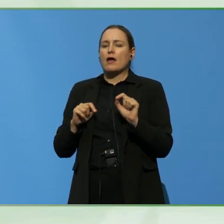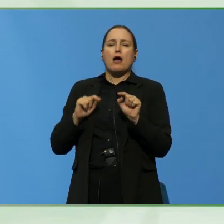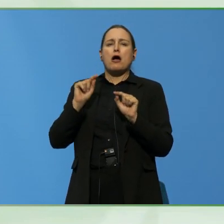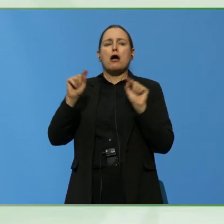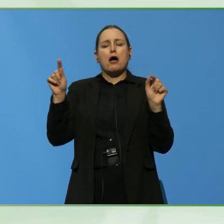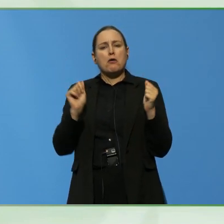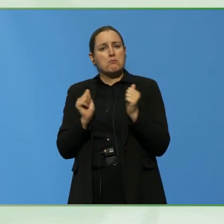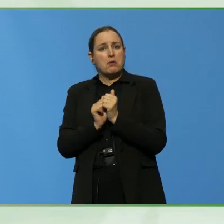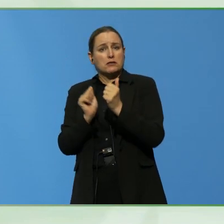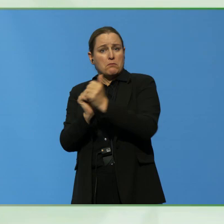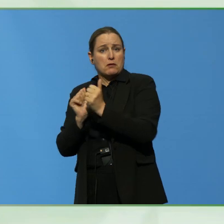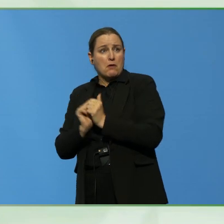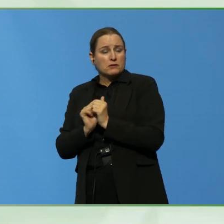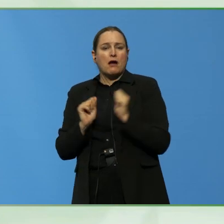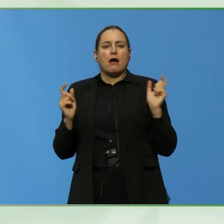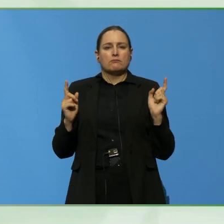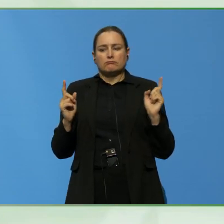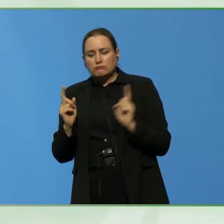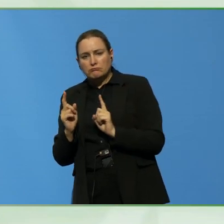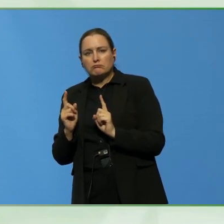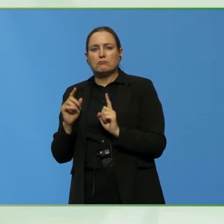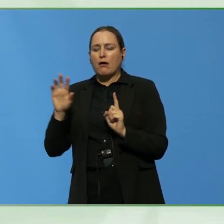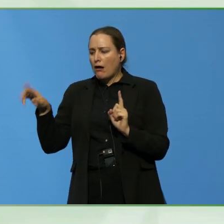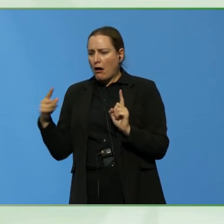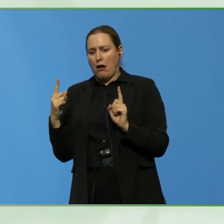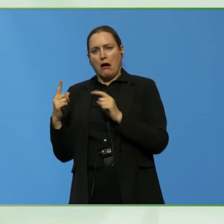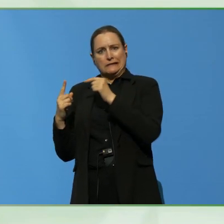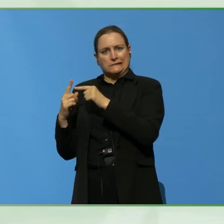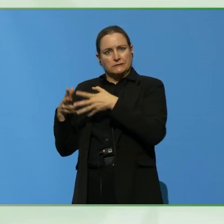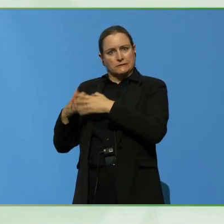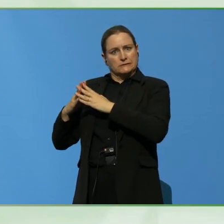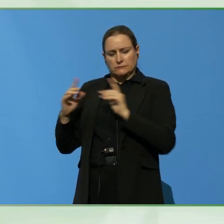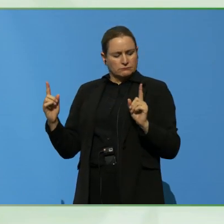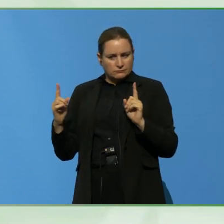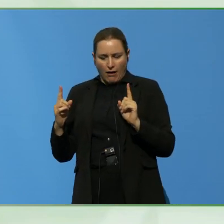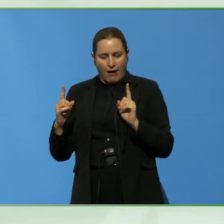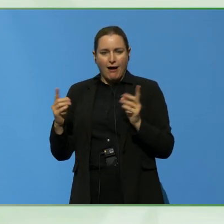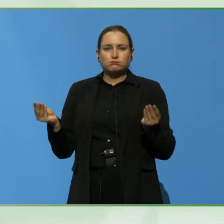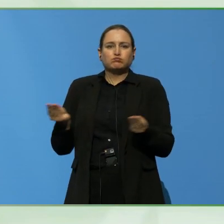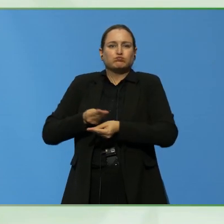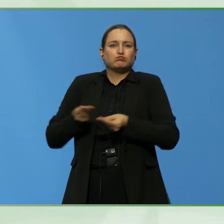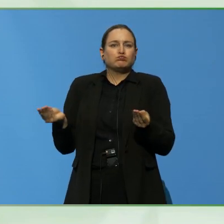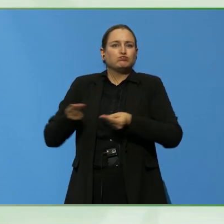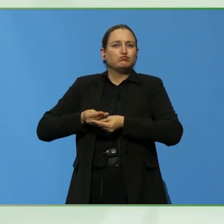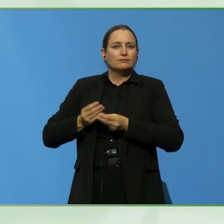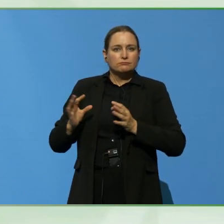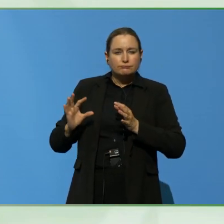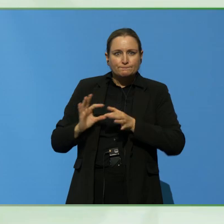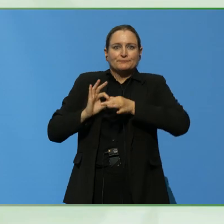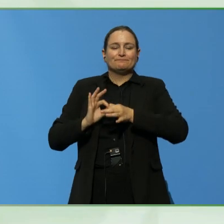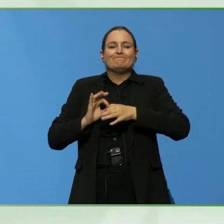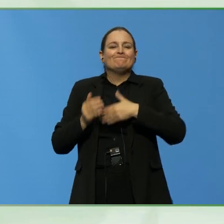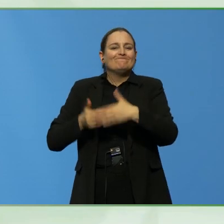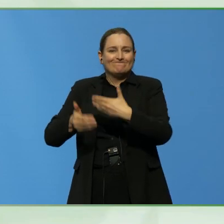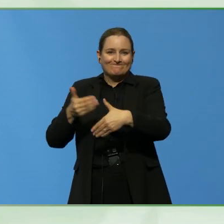partners support us, and not only on to develop their